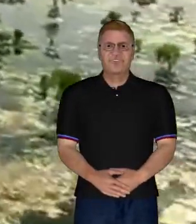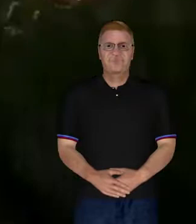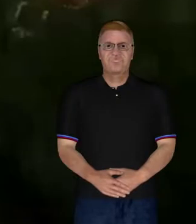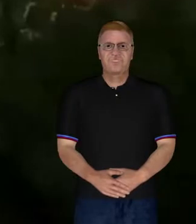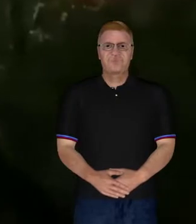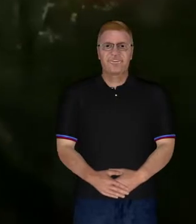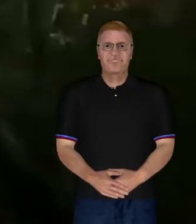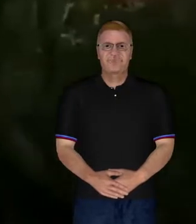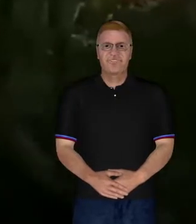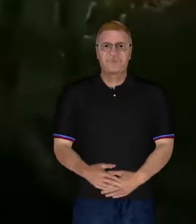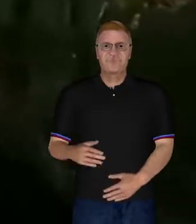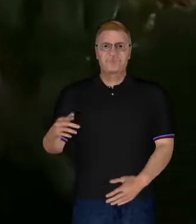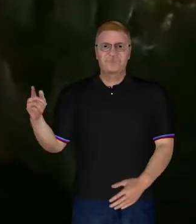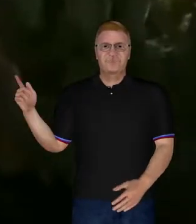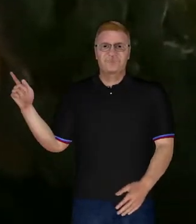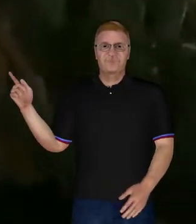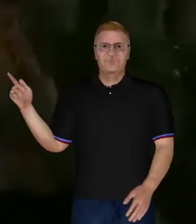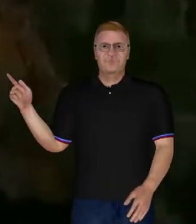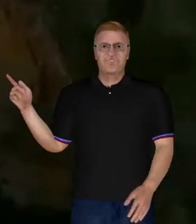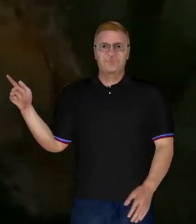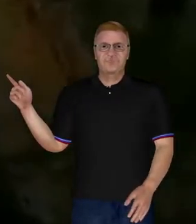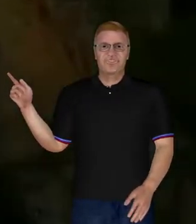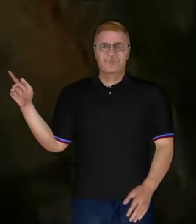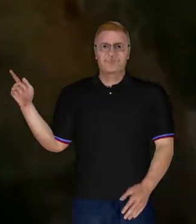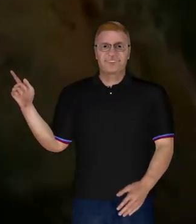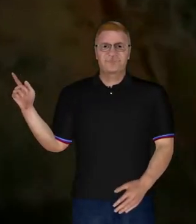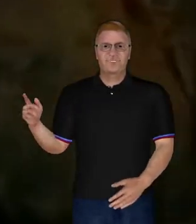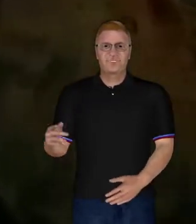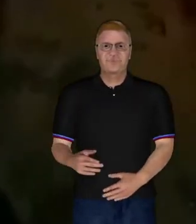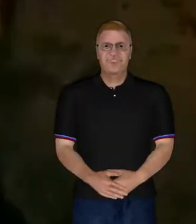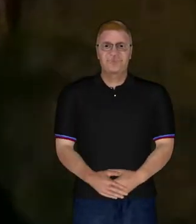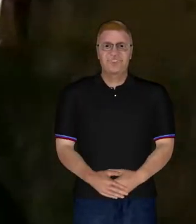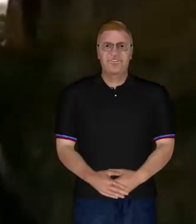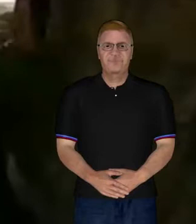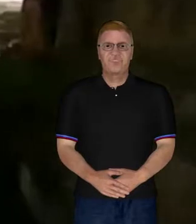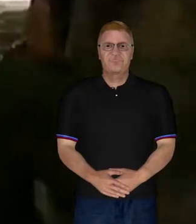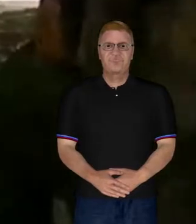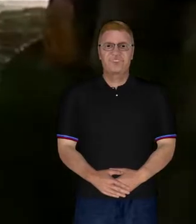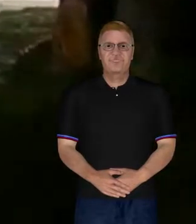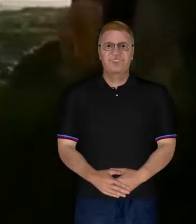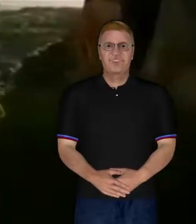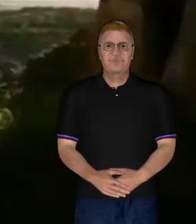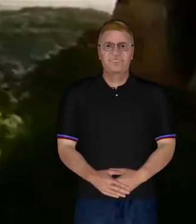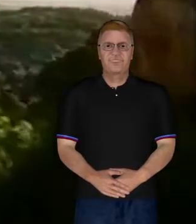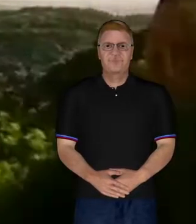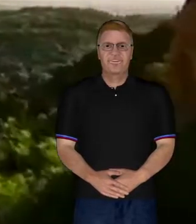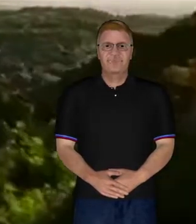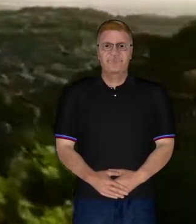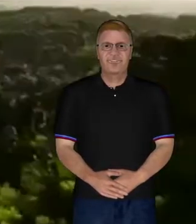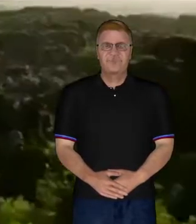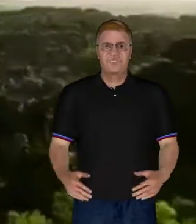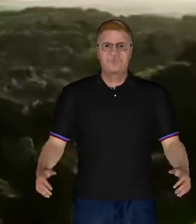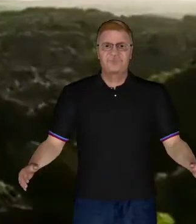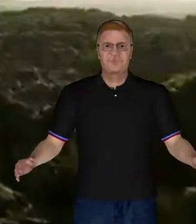availability and bookings of multiple businesses. Most people plan for 2 to 4 nights accommodation in Jabiru so that they can see as much of the area